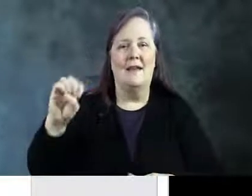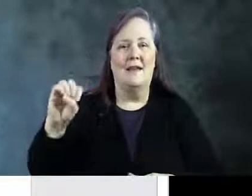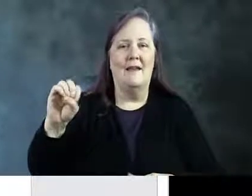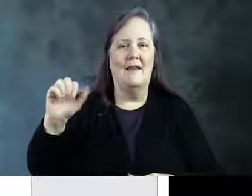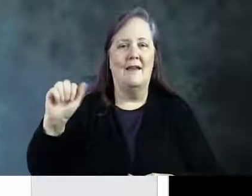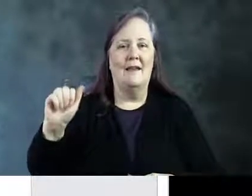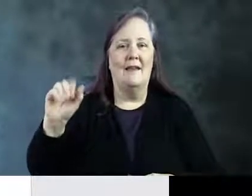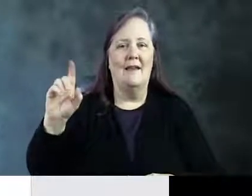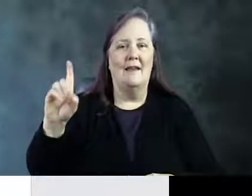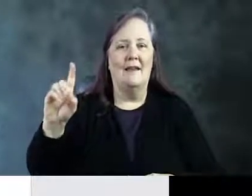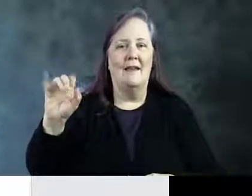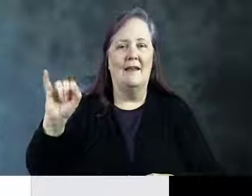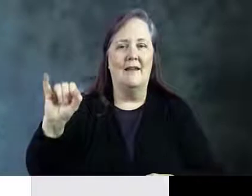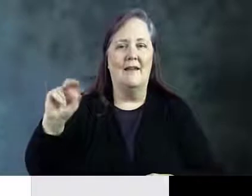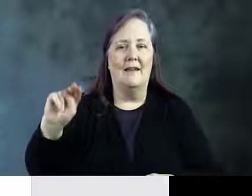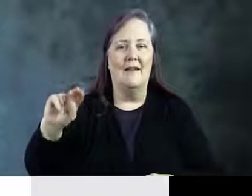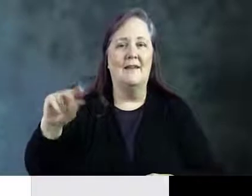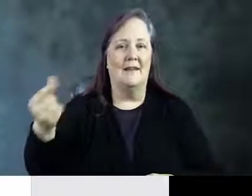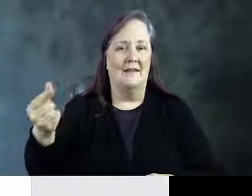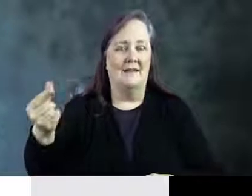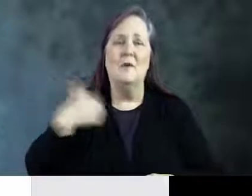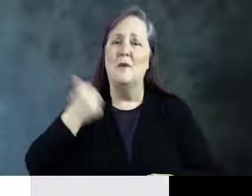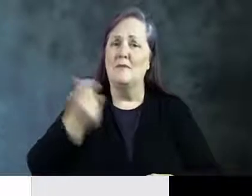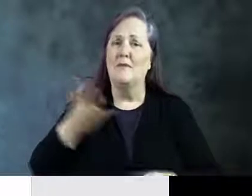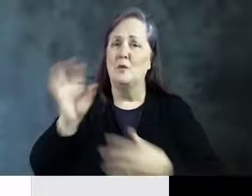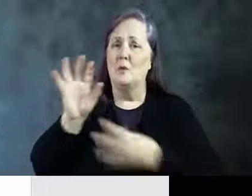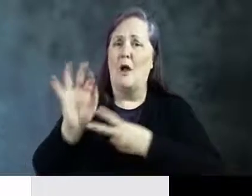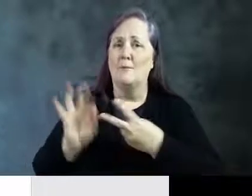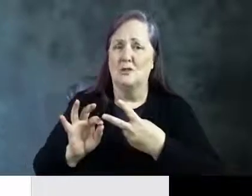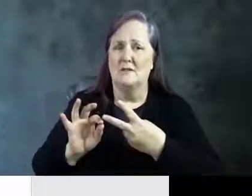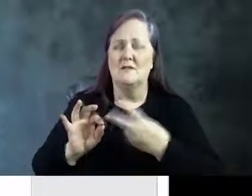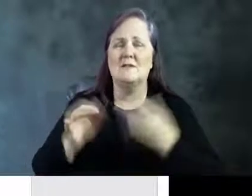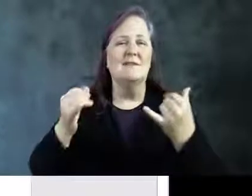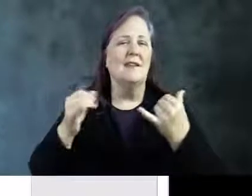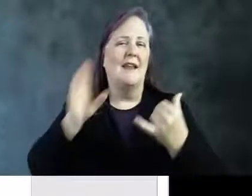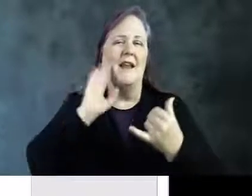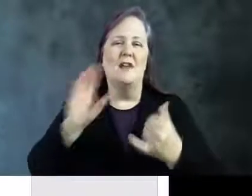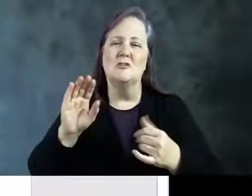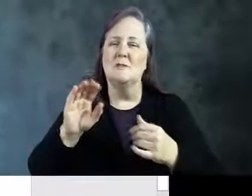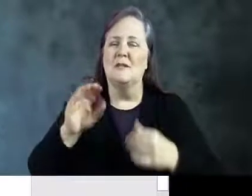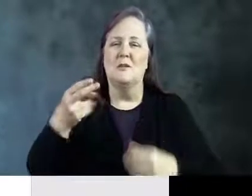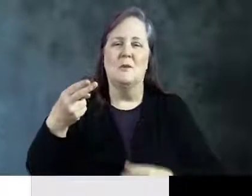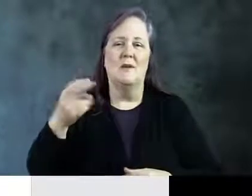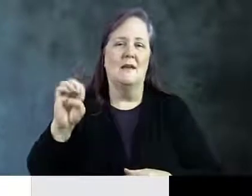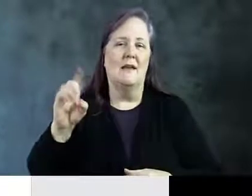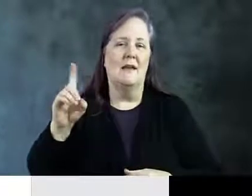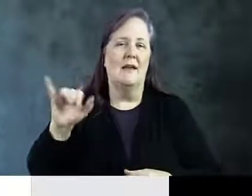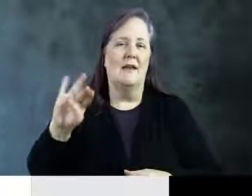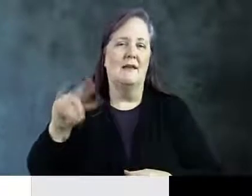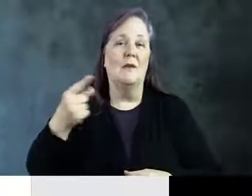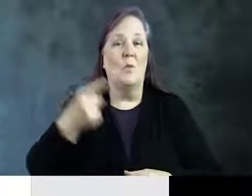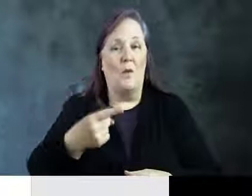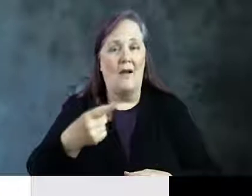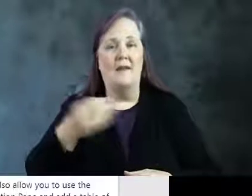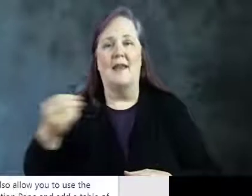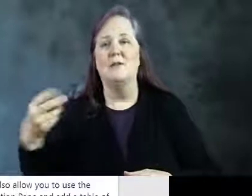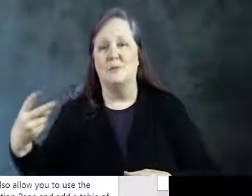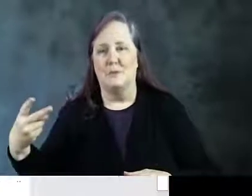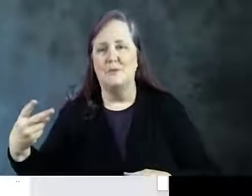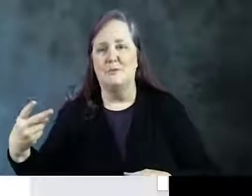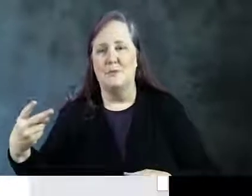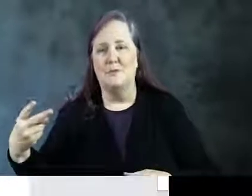so we have a couple of heading options here. Today, I'm just going to be doing heading 1 and heading 2. And a